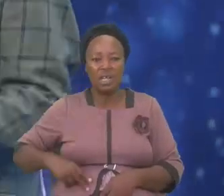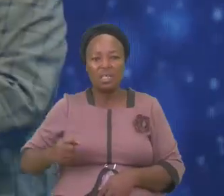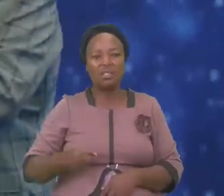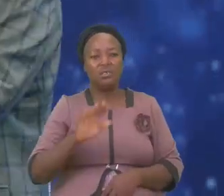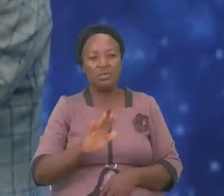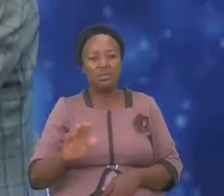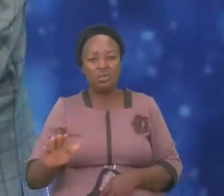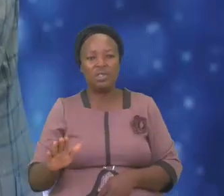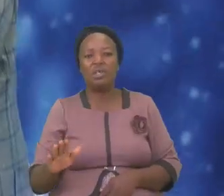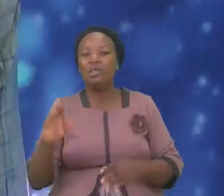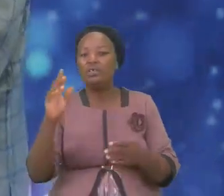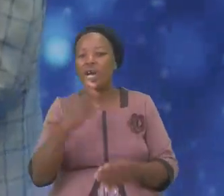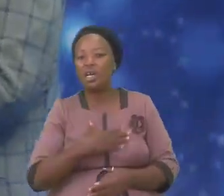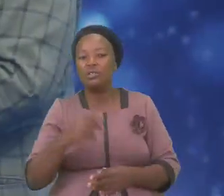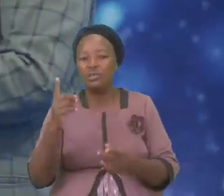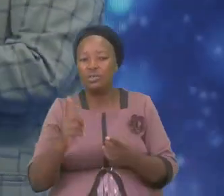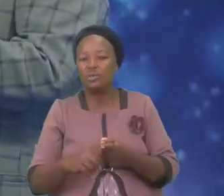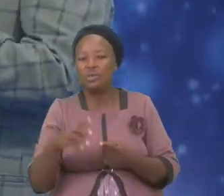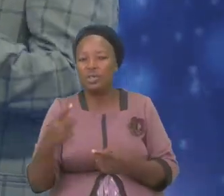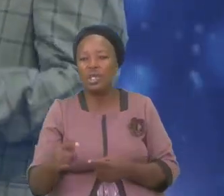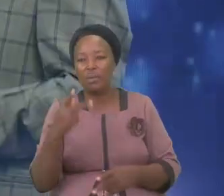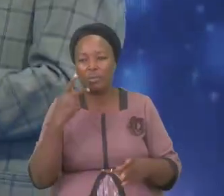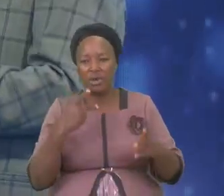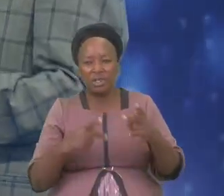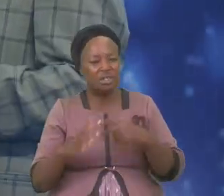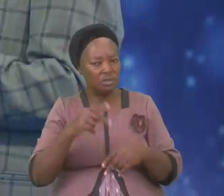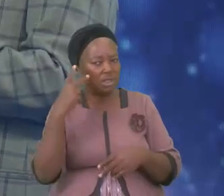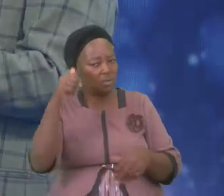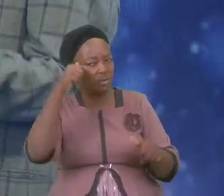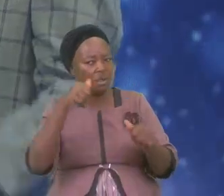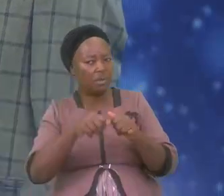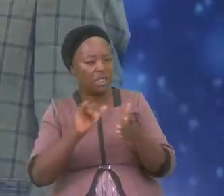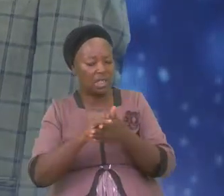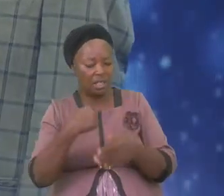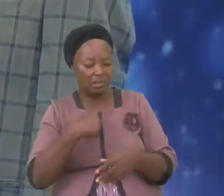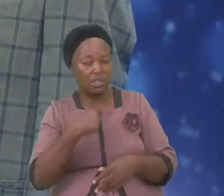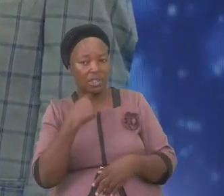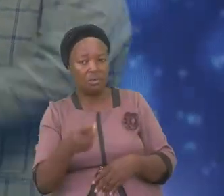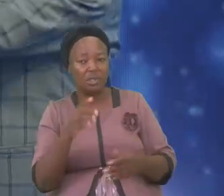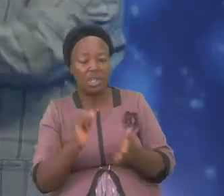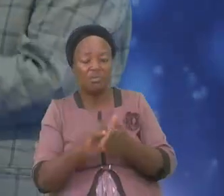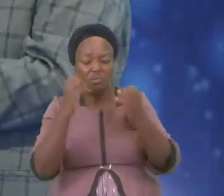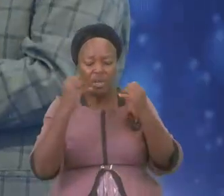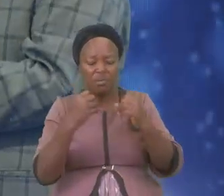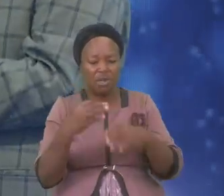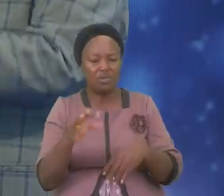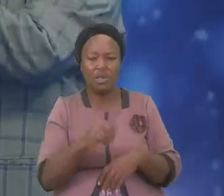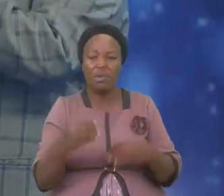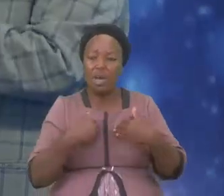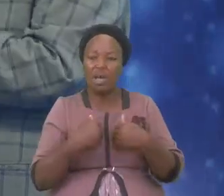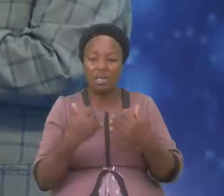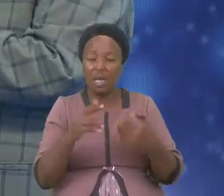told you that many of them were already living the Babylonian life. a sinful life,